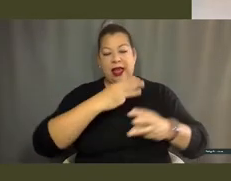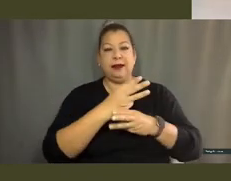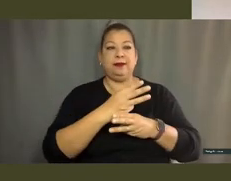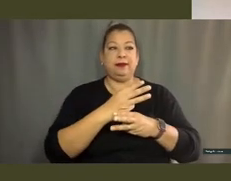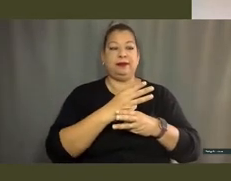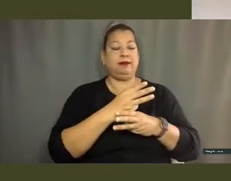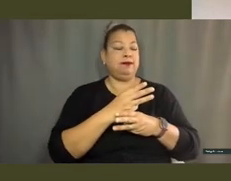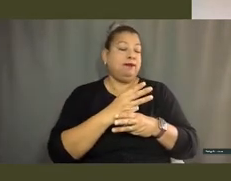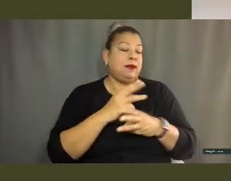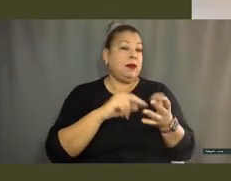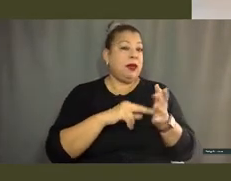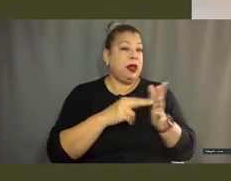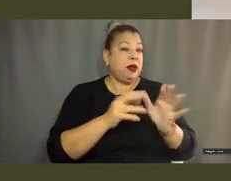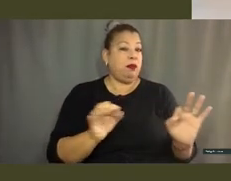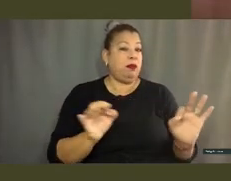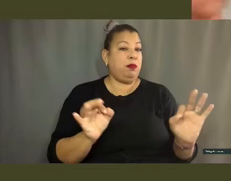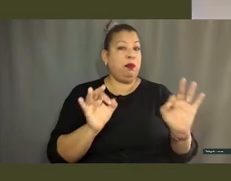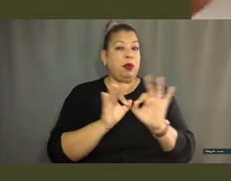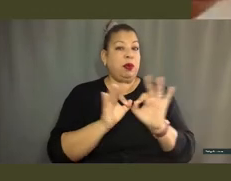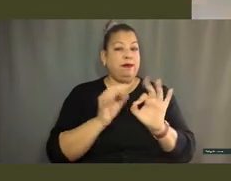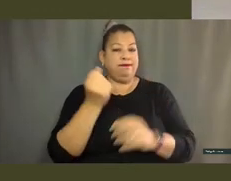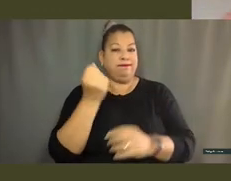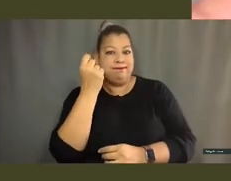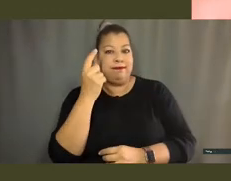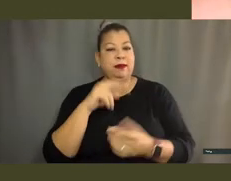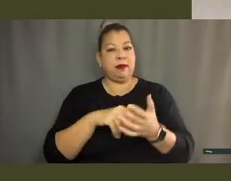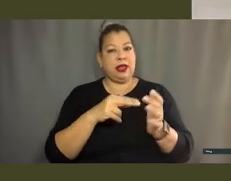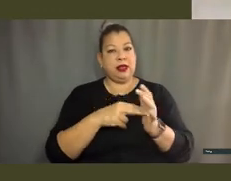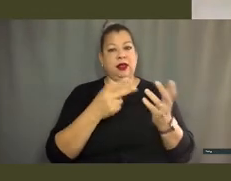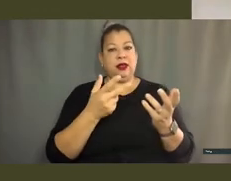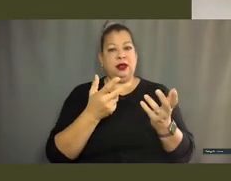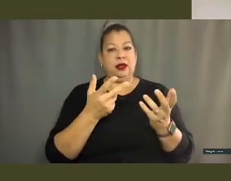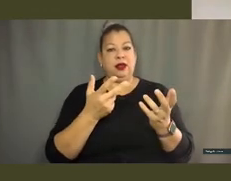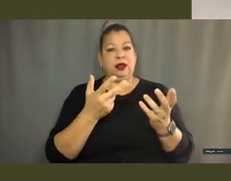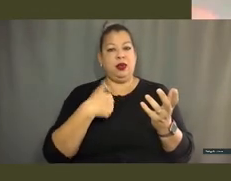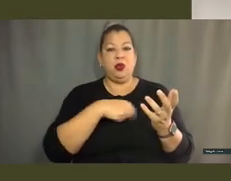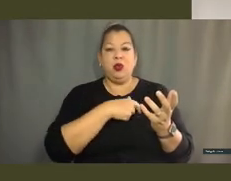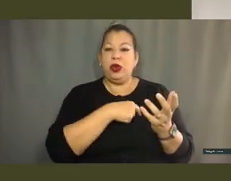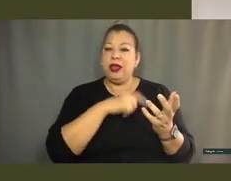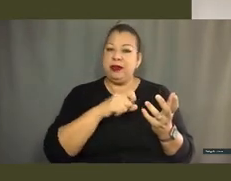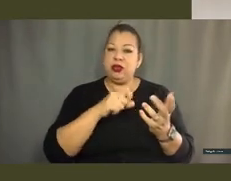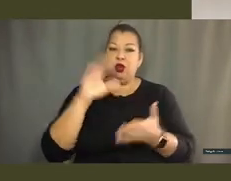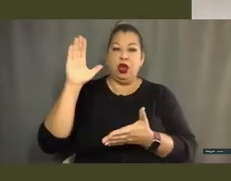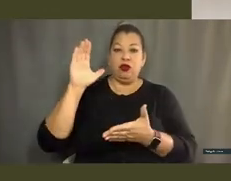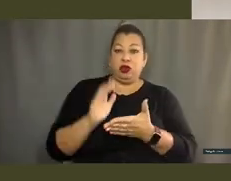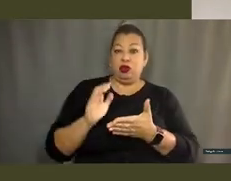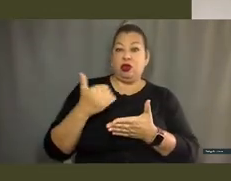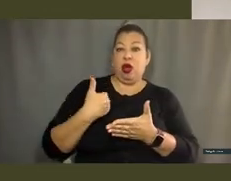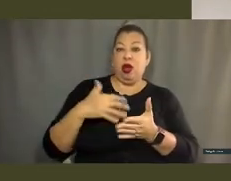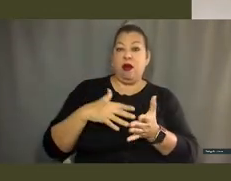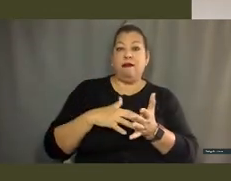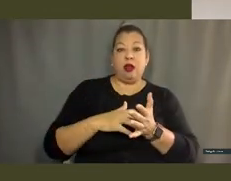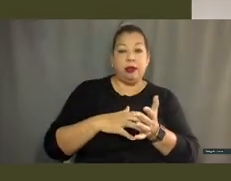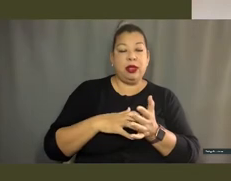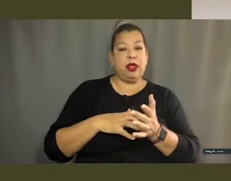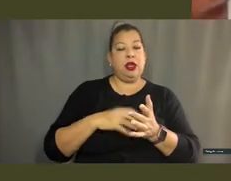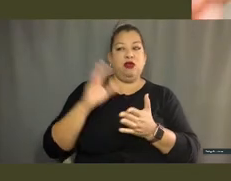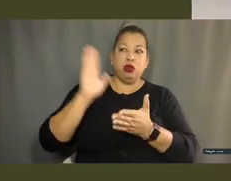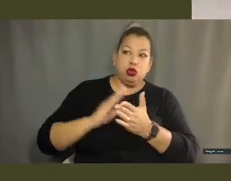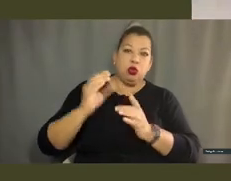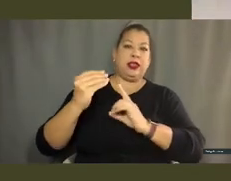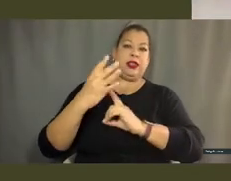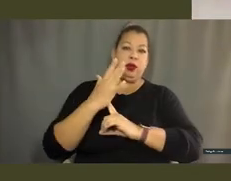it is important that we understand that we need to build our capacity, reduce our vulnerability, reduce our exposure, and by doing that,